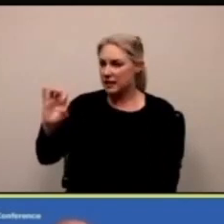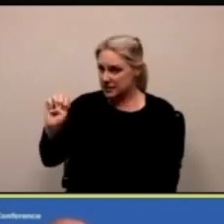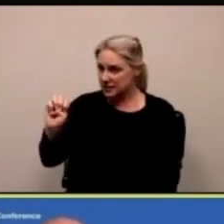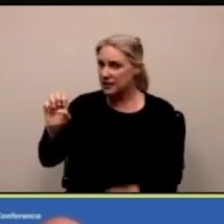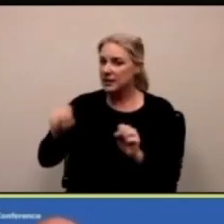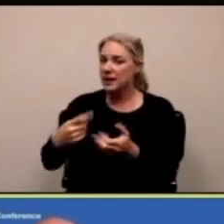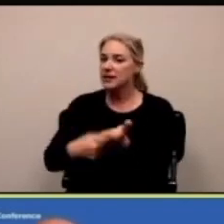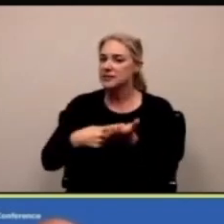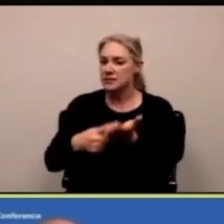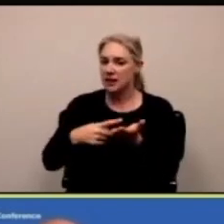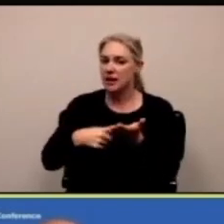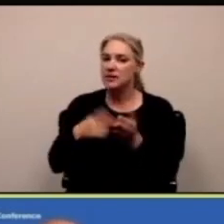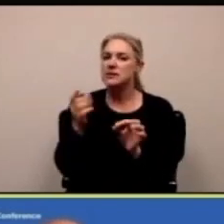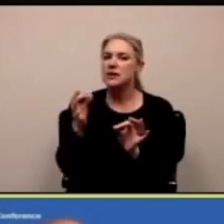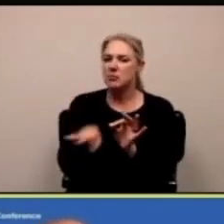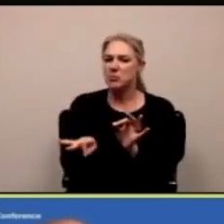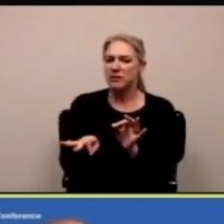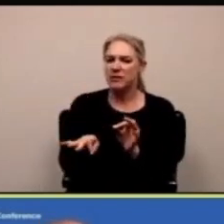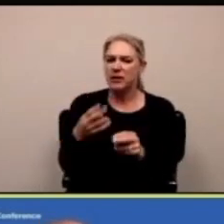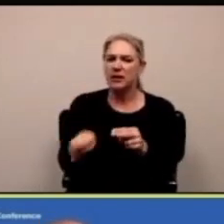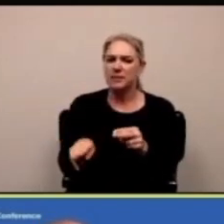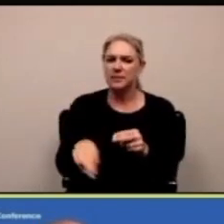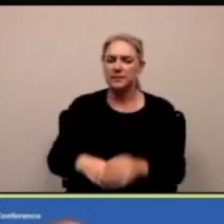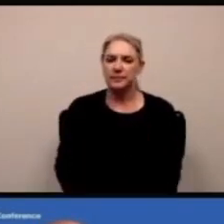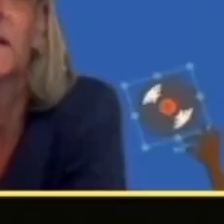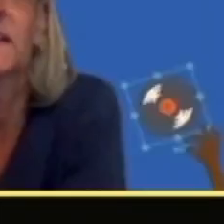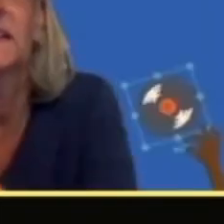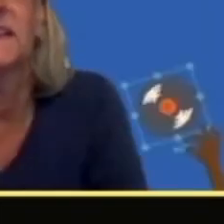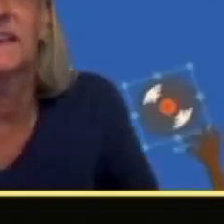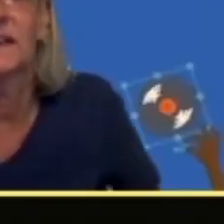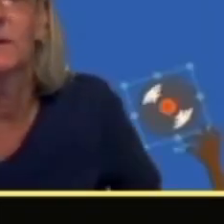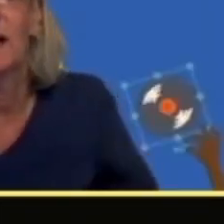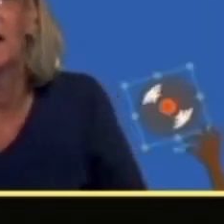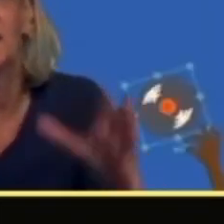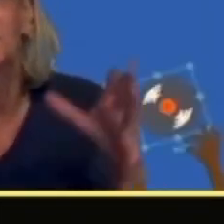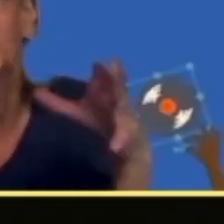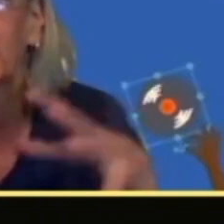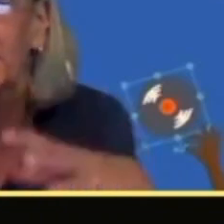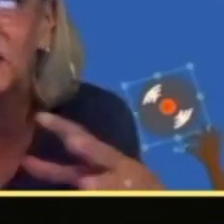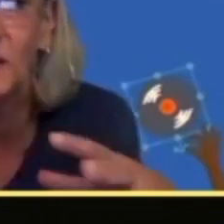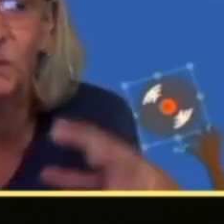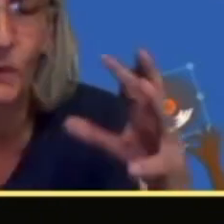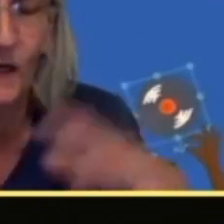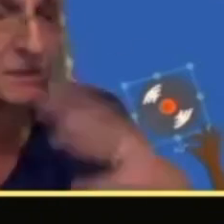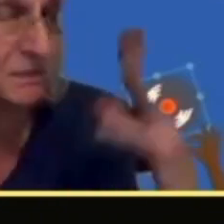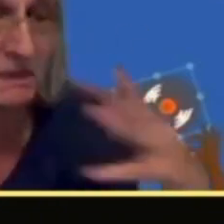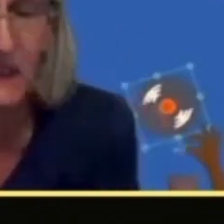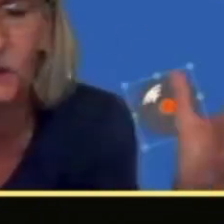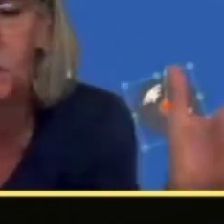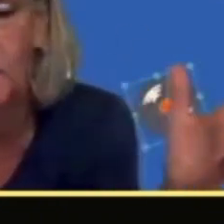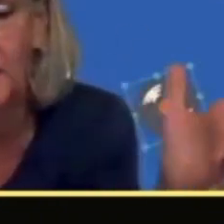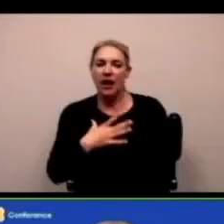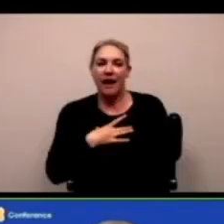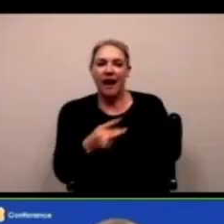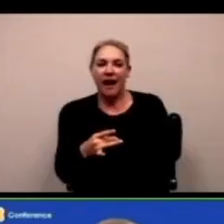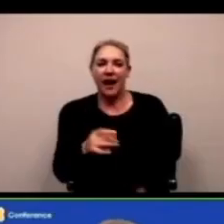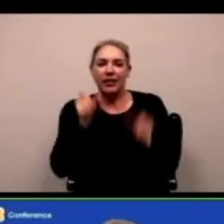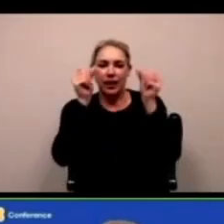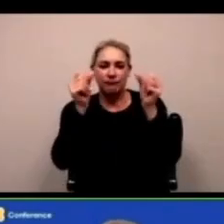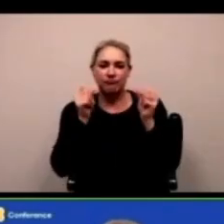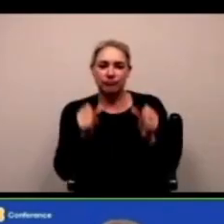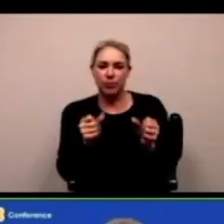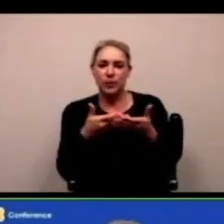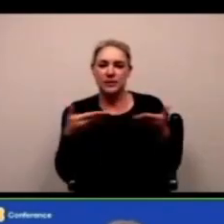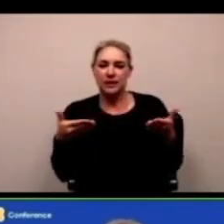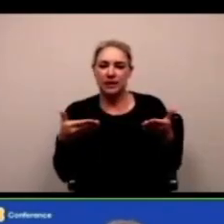briefly, we can share this with the group. Sure. This is, I like putting things on, when I do a slide